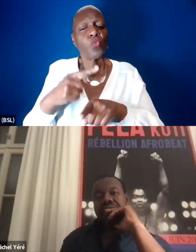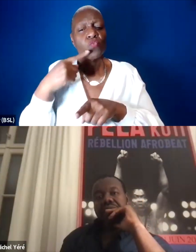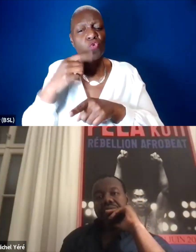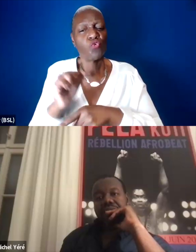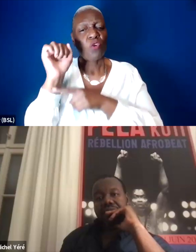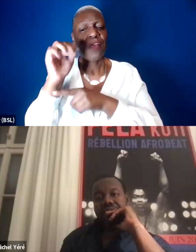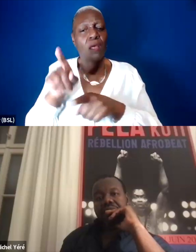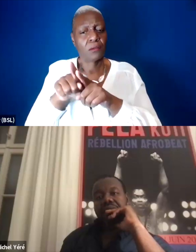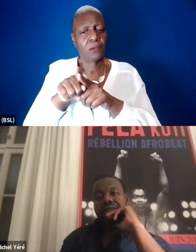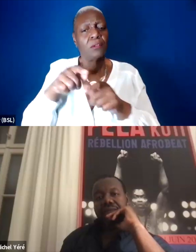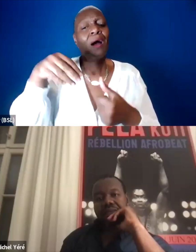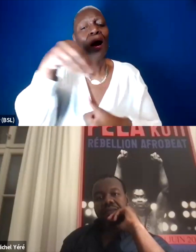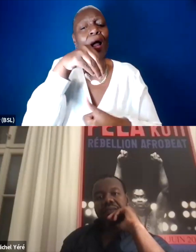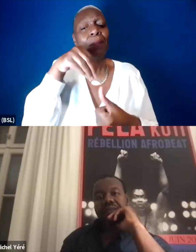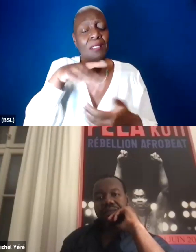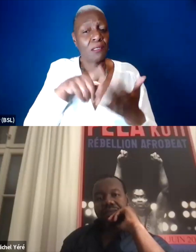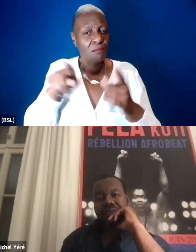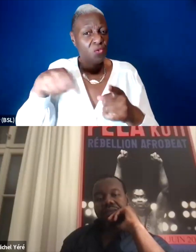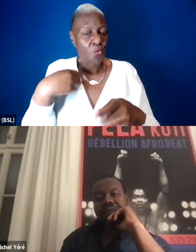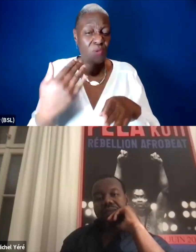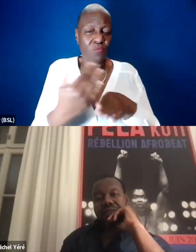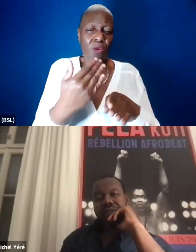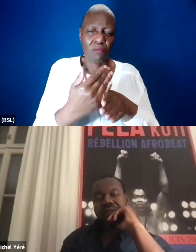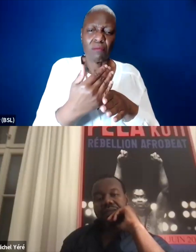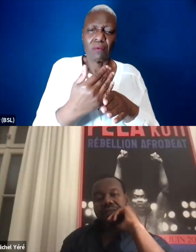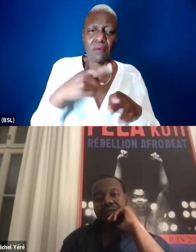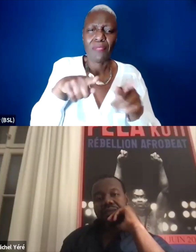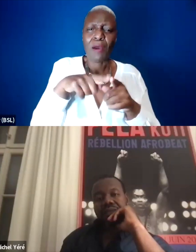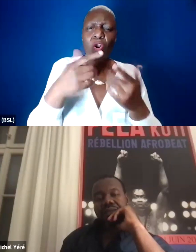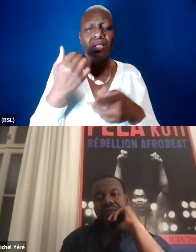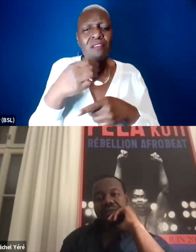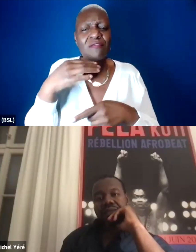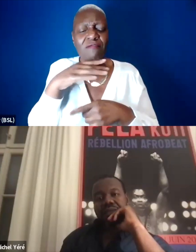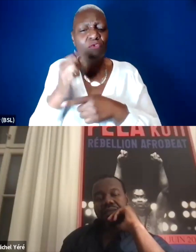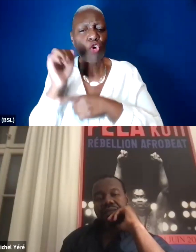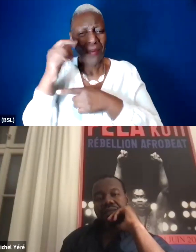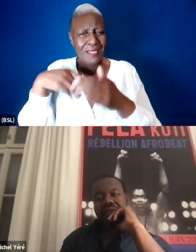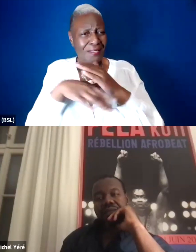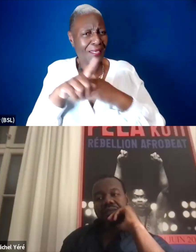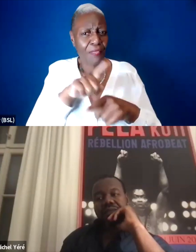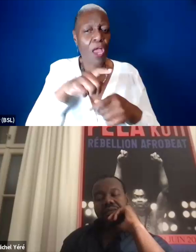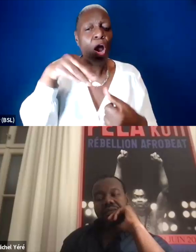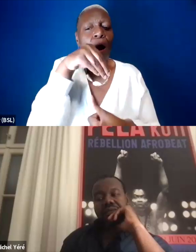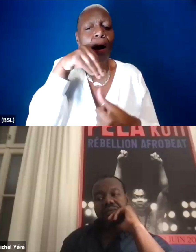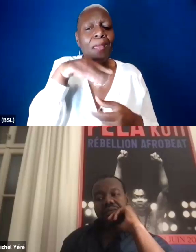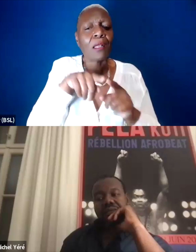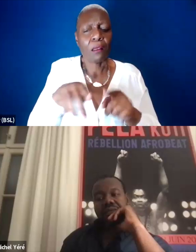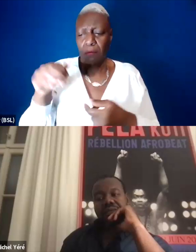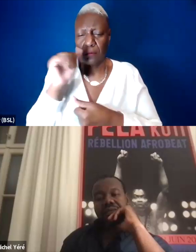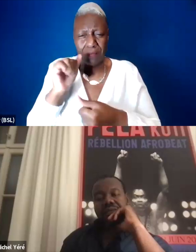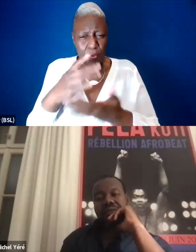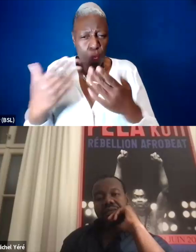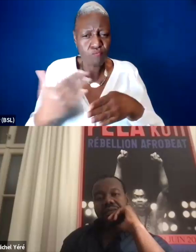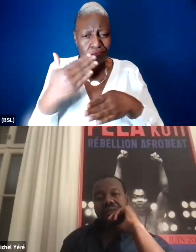this time, Armenia was a Soviet republic, and there were many communists in the diaspora, Armenian communists, who worked